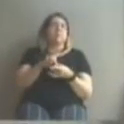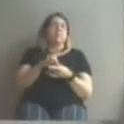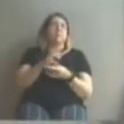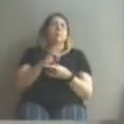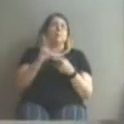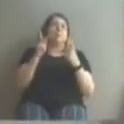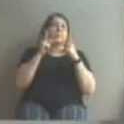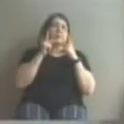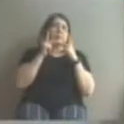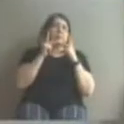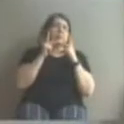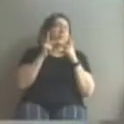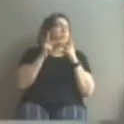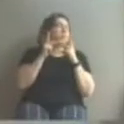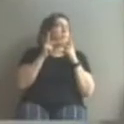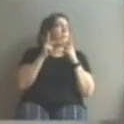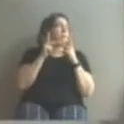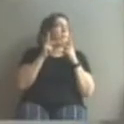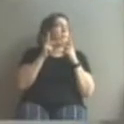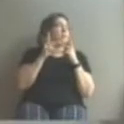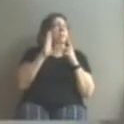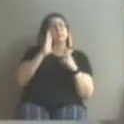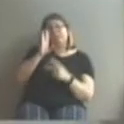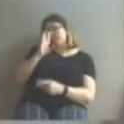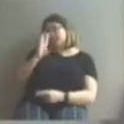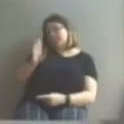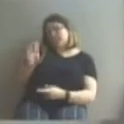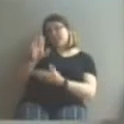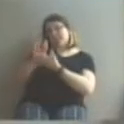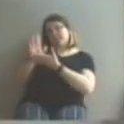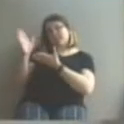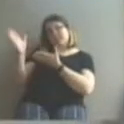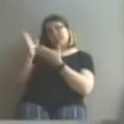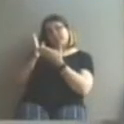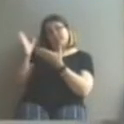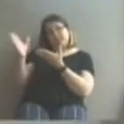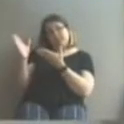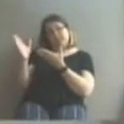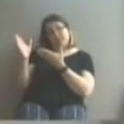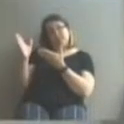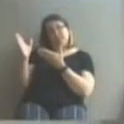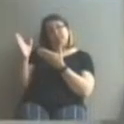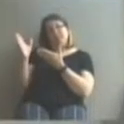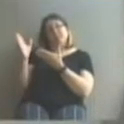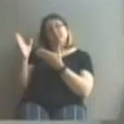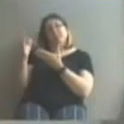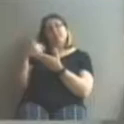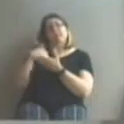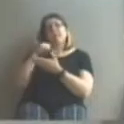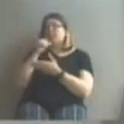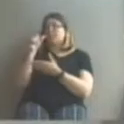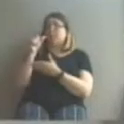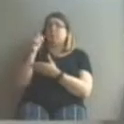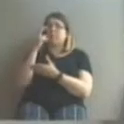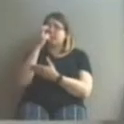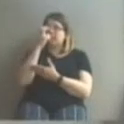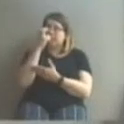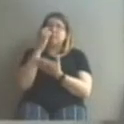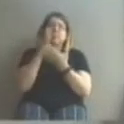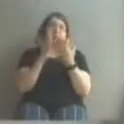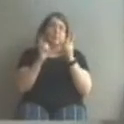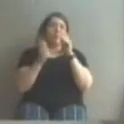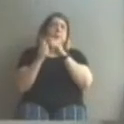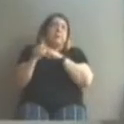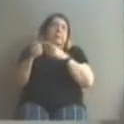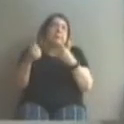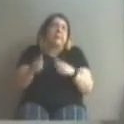these positions, and actually we'll kind of come to directly at academic services. I don't doubt that some of these changes need